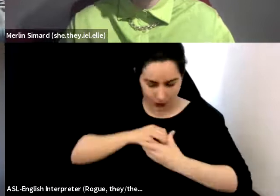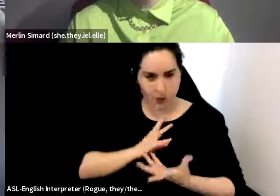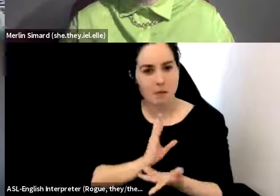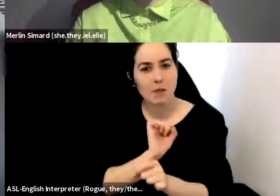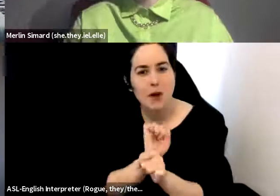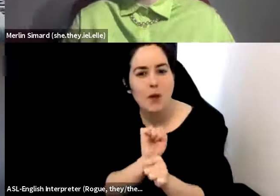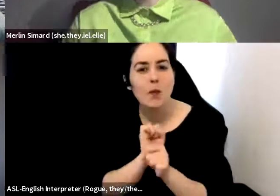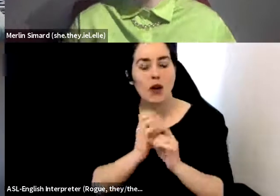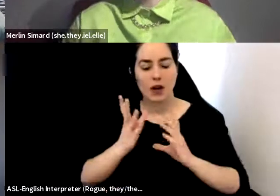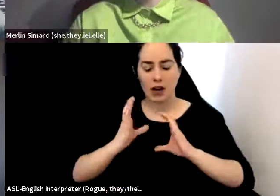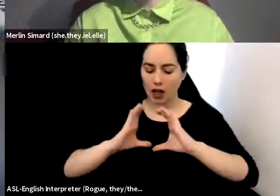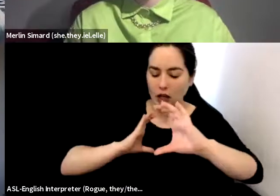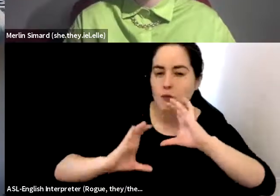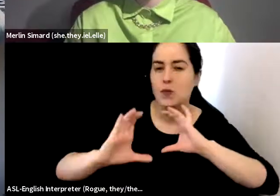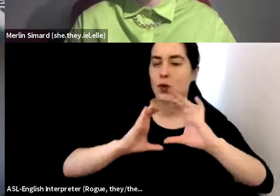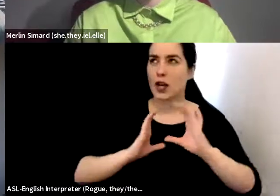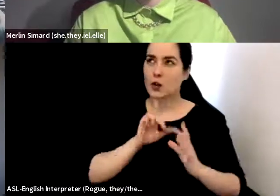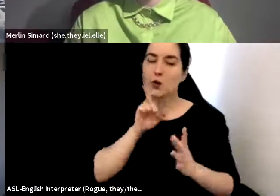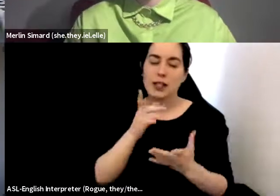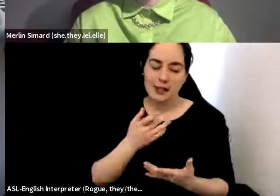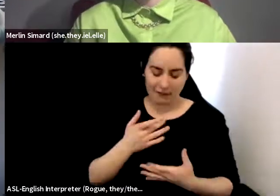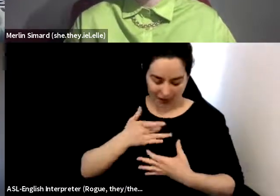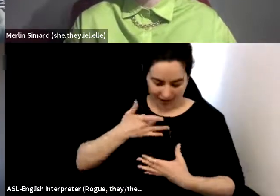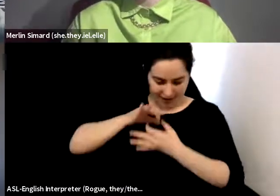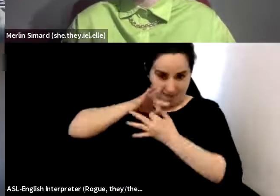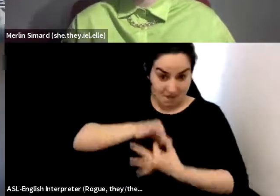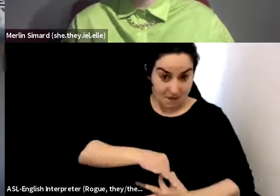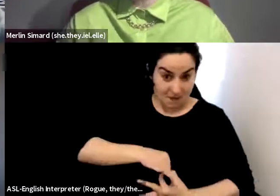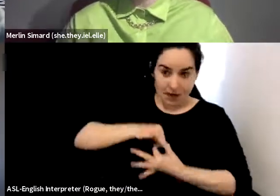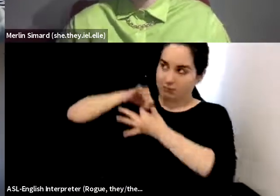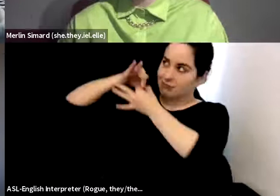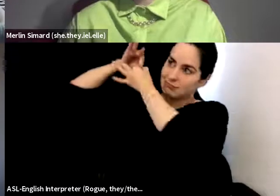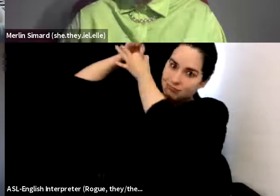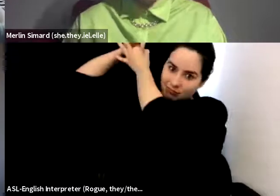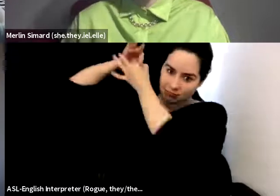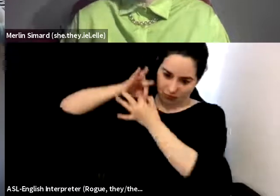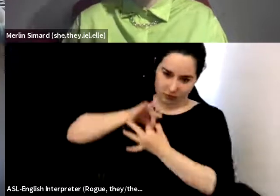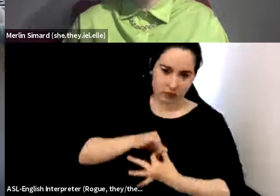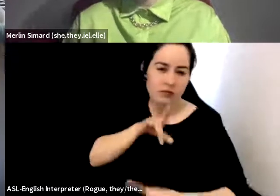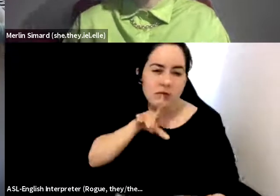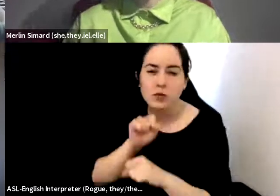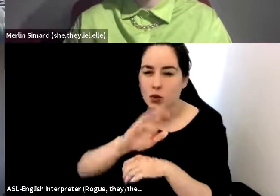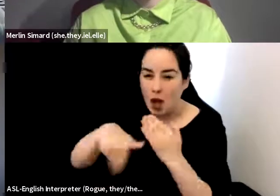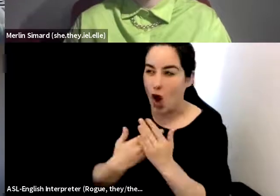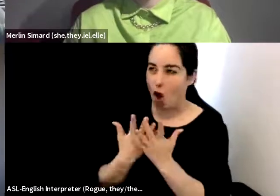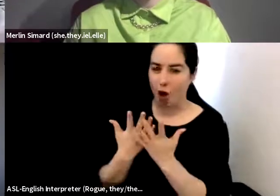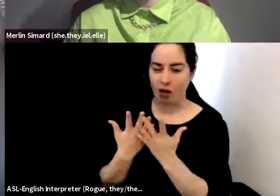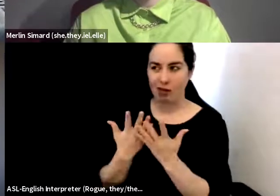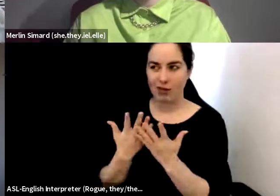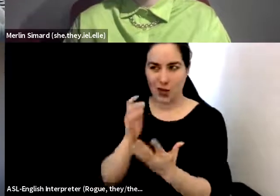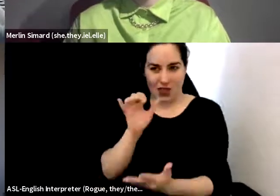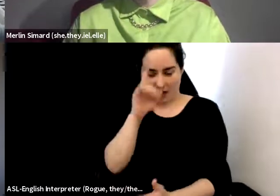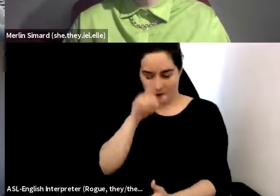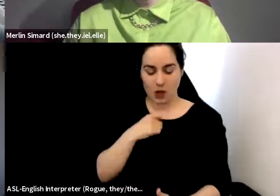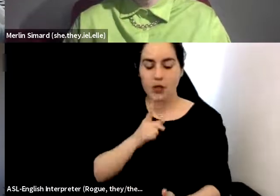conversation, inviting them into the space. I'm really intentional about that. And so that then makes the